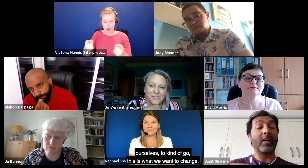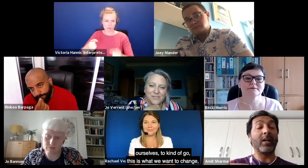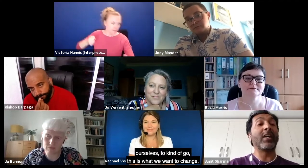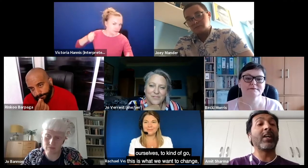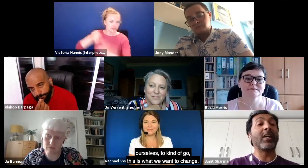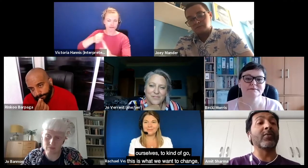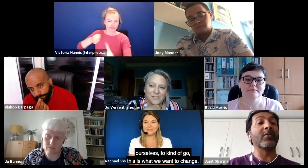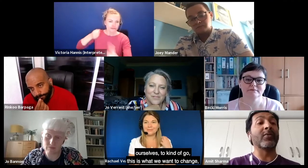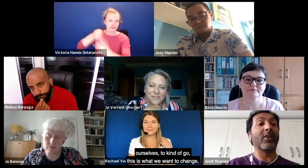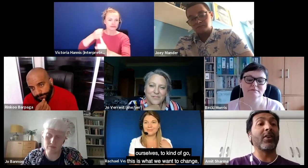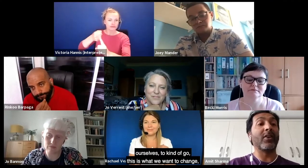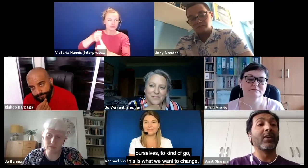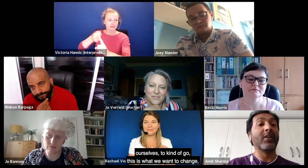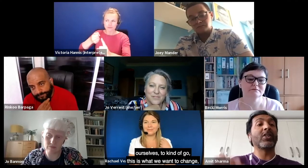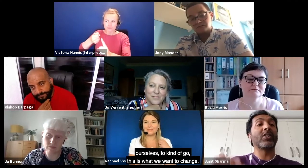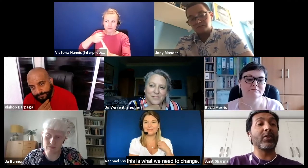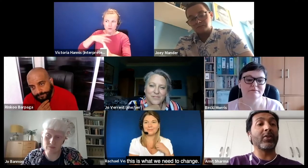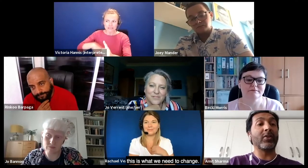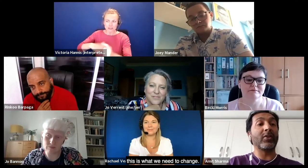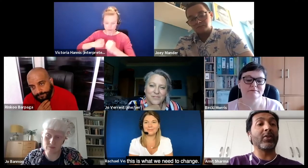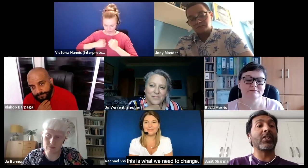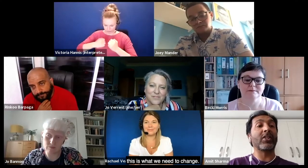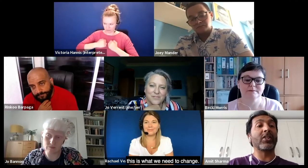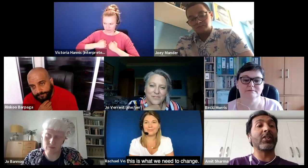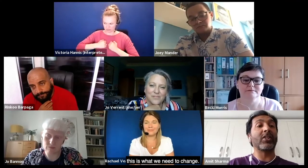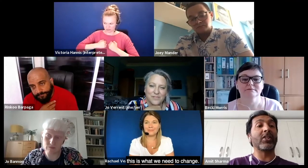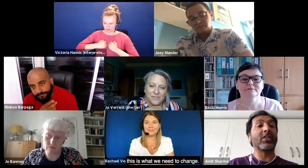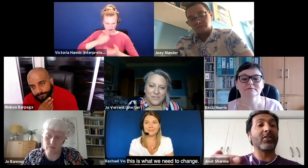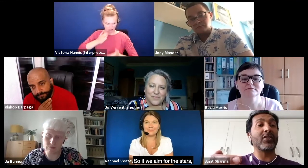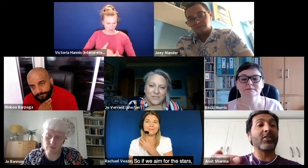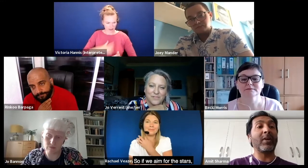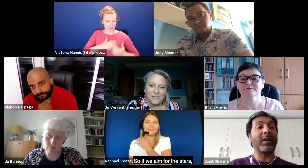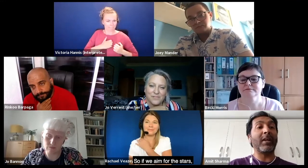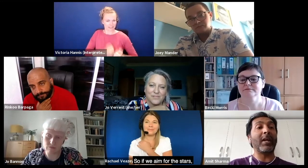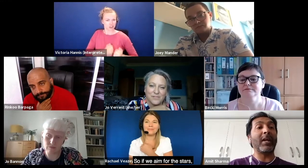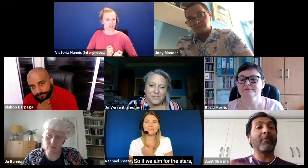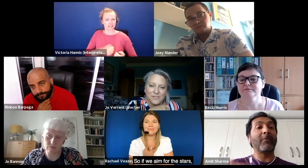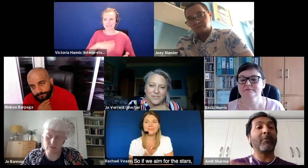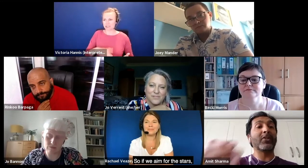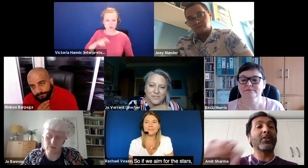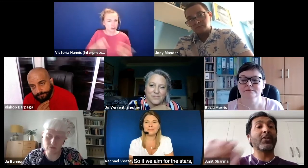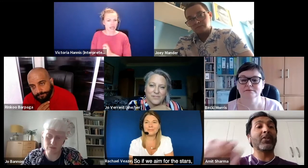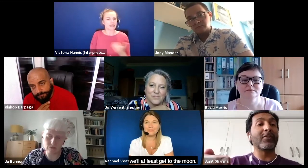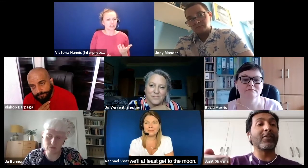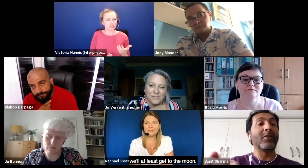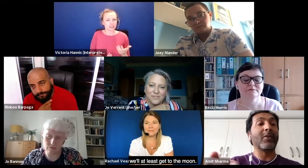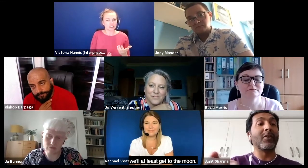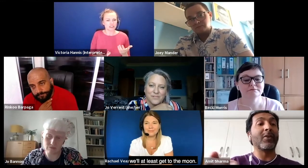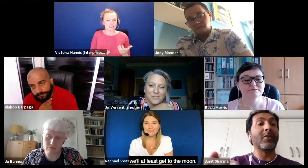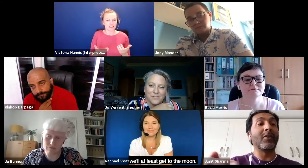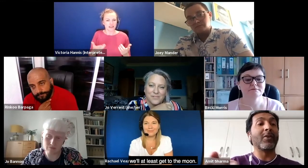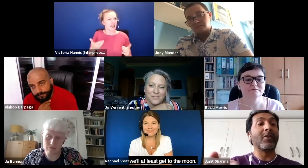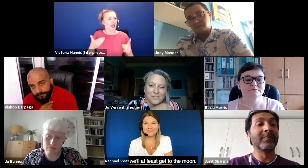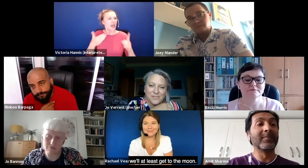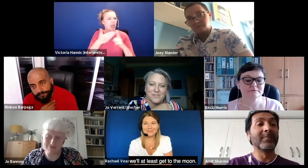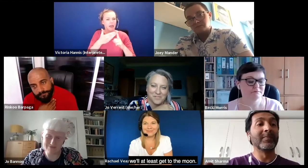of ourselves, to kind of go, this is what we want to change. This is what we need to change. So if we aim for the stars, we'll at least get